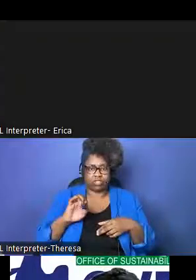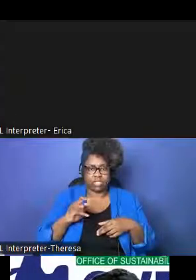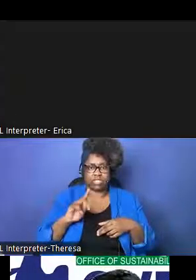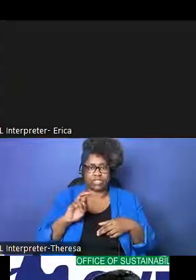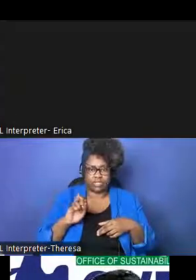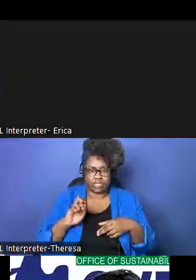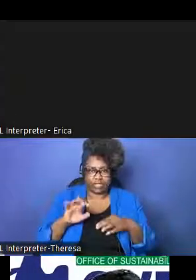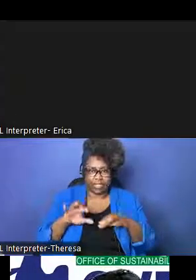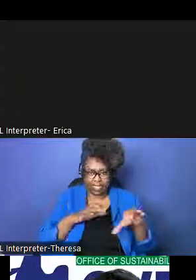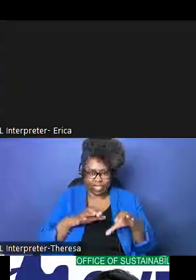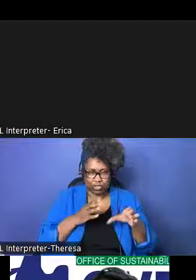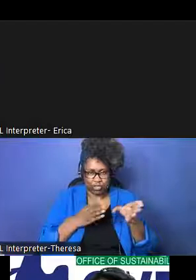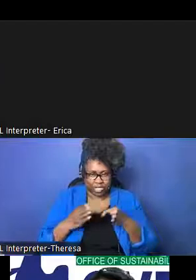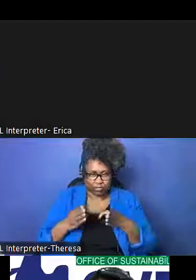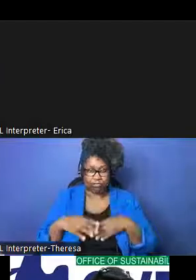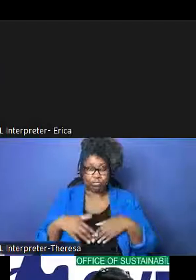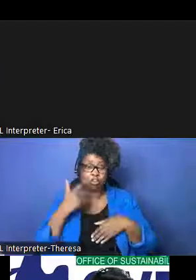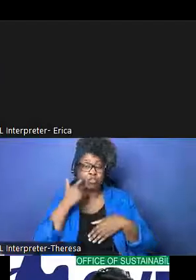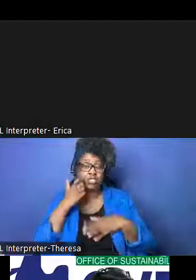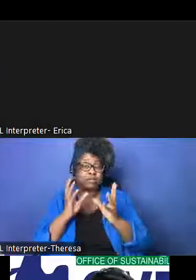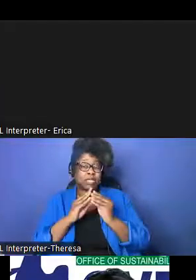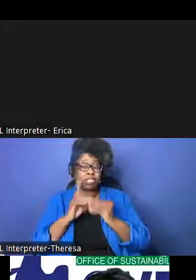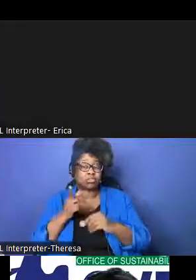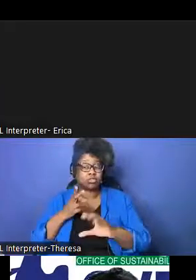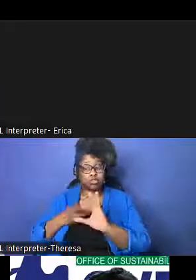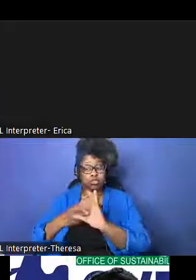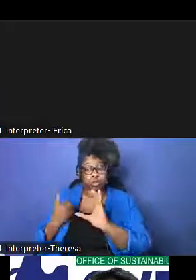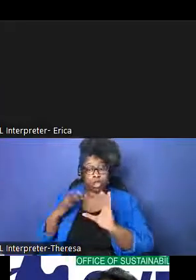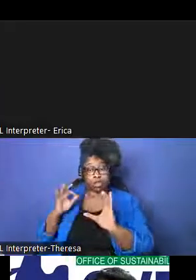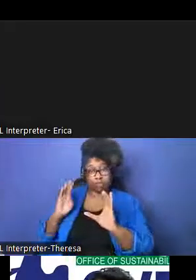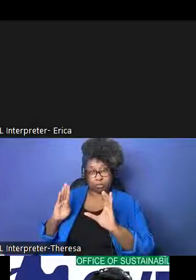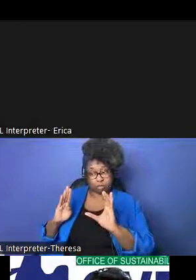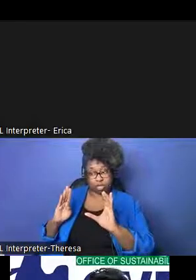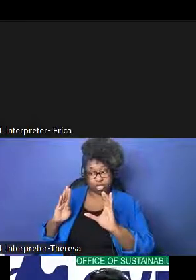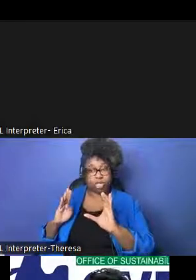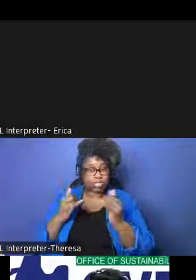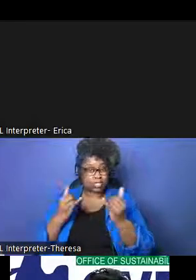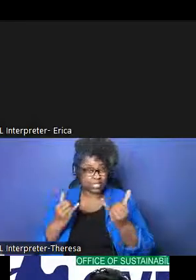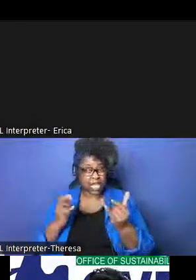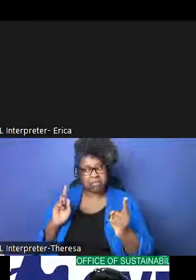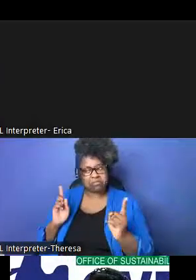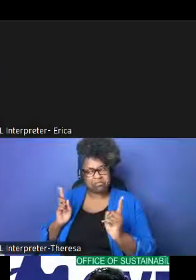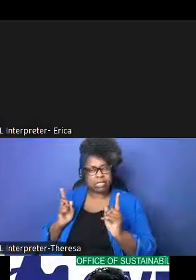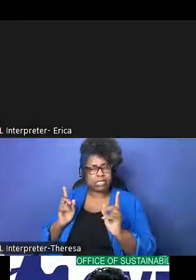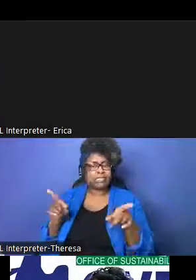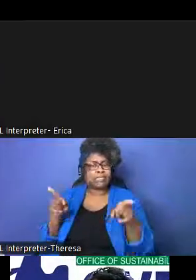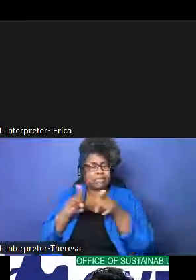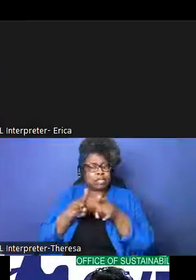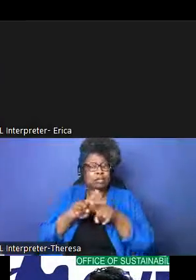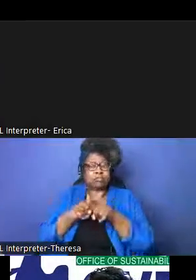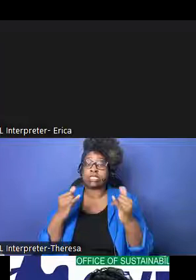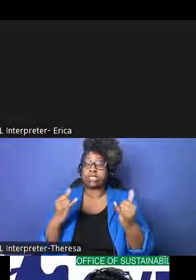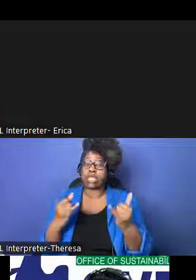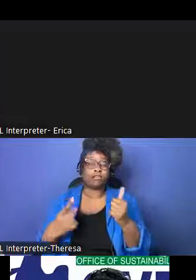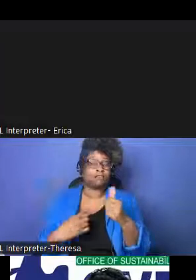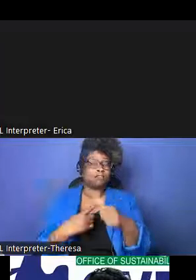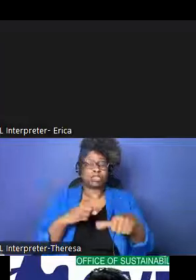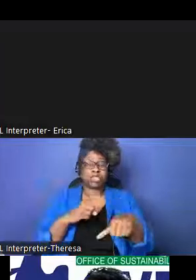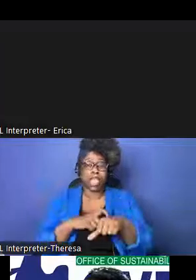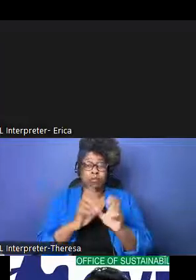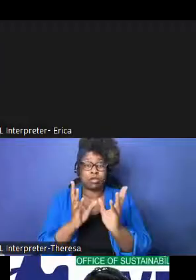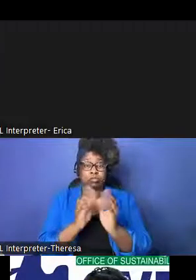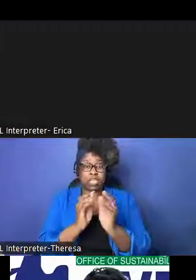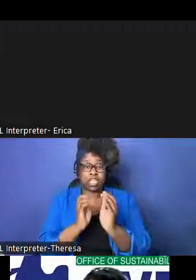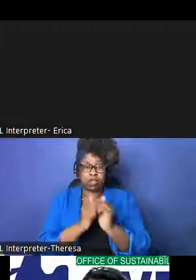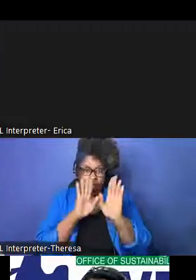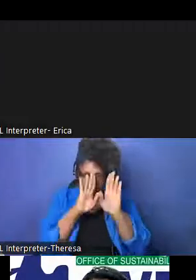most recent meeting in February, some of the content's going to look kind of similar, but today's the very first time that we're meeting with just Newark representatives. And